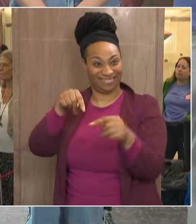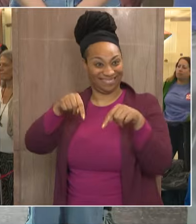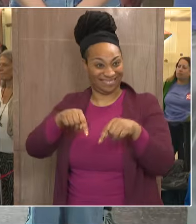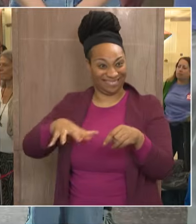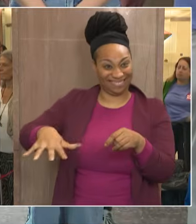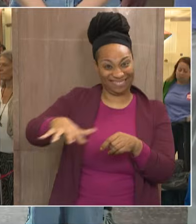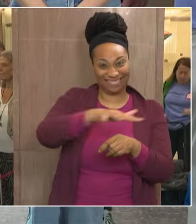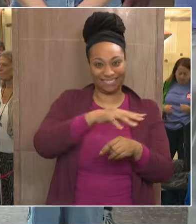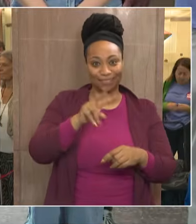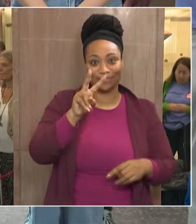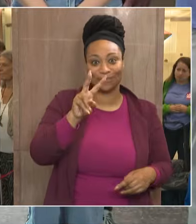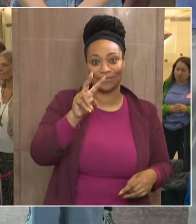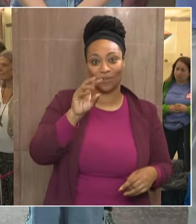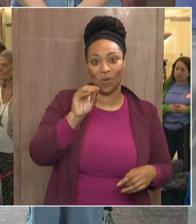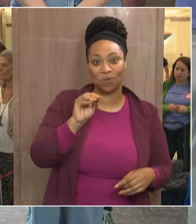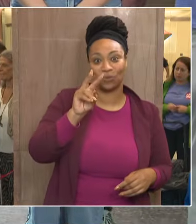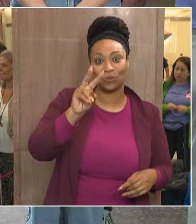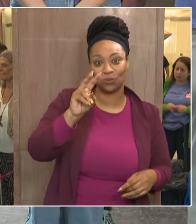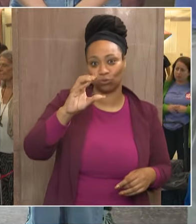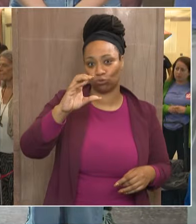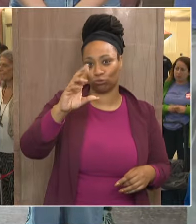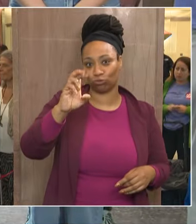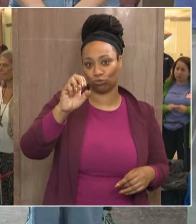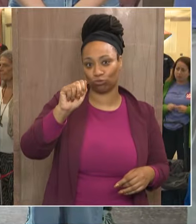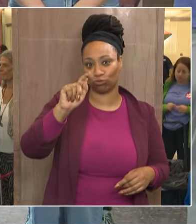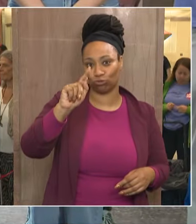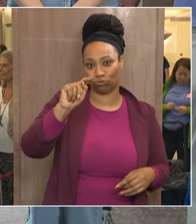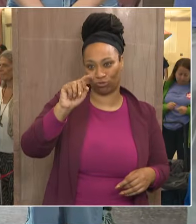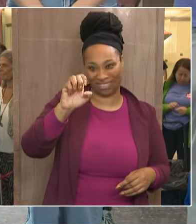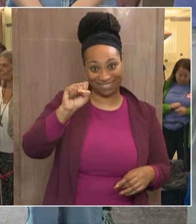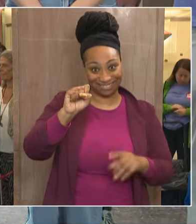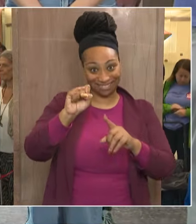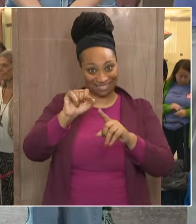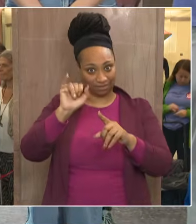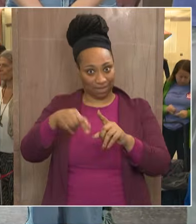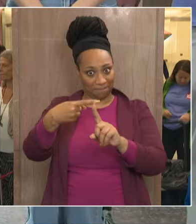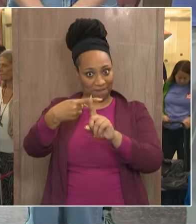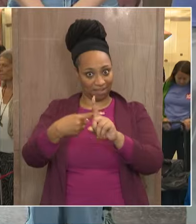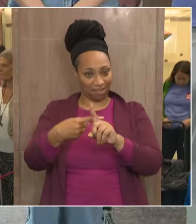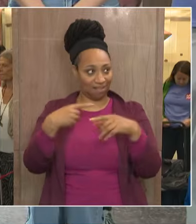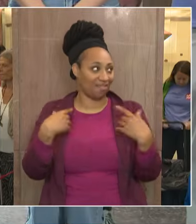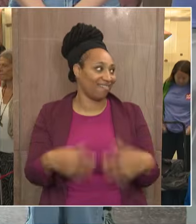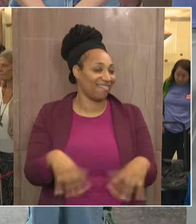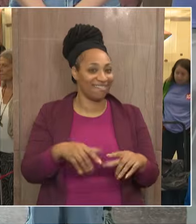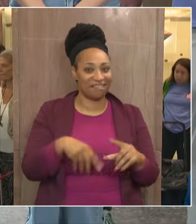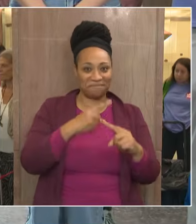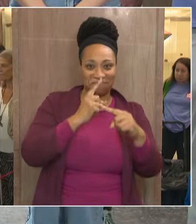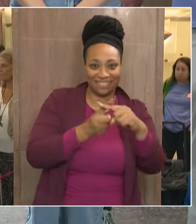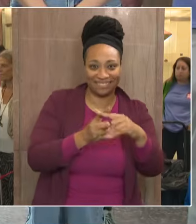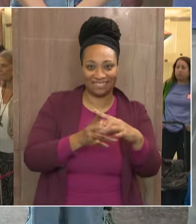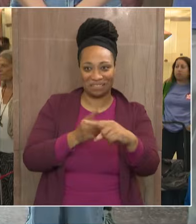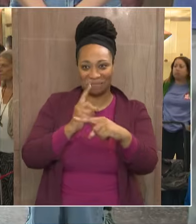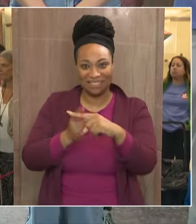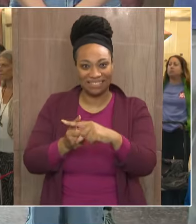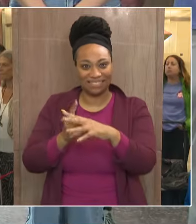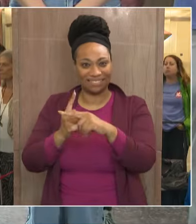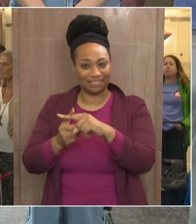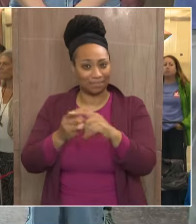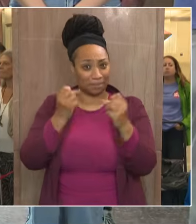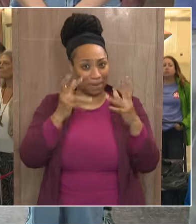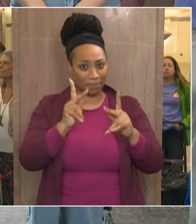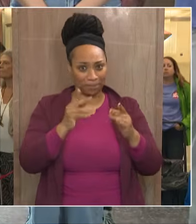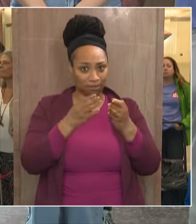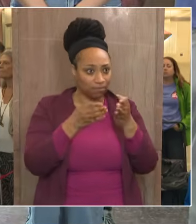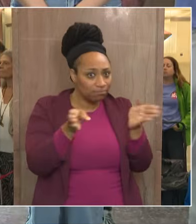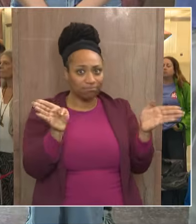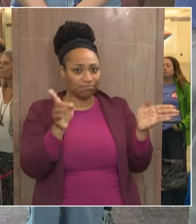we celebrate and have a particular focus on the arts economy in September during 202 Creates Month.